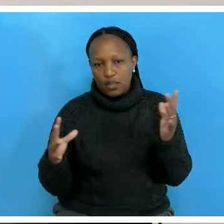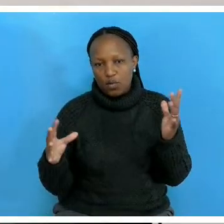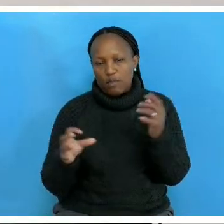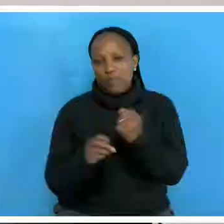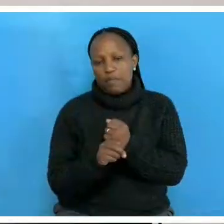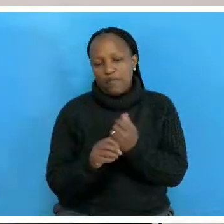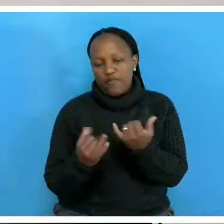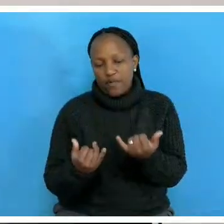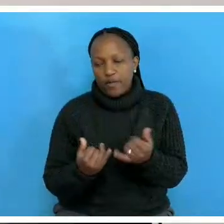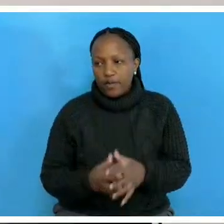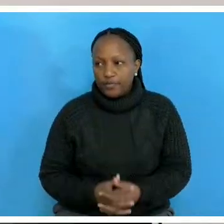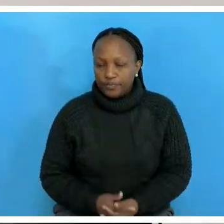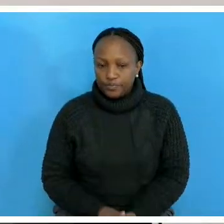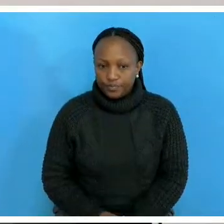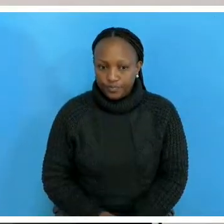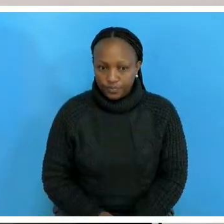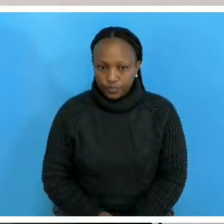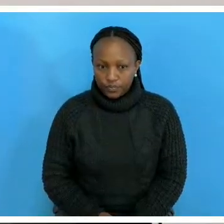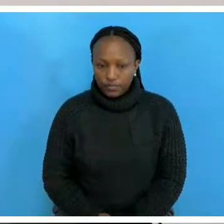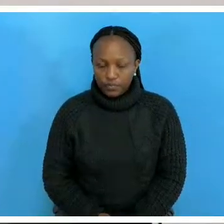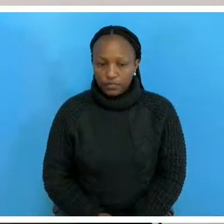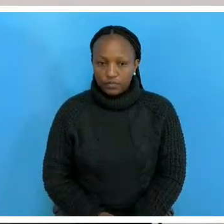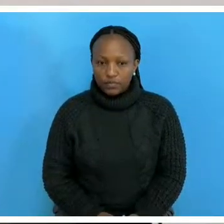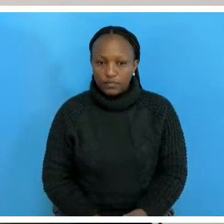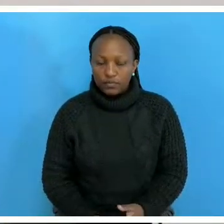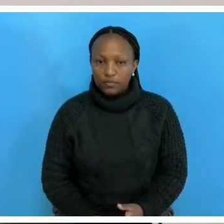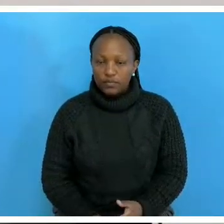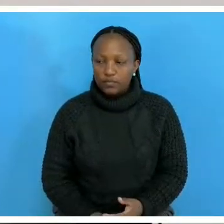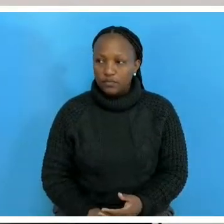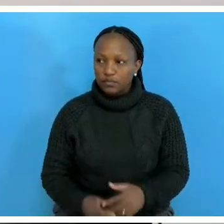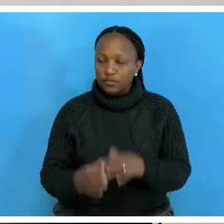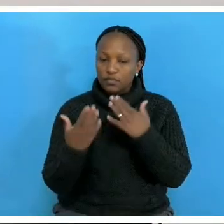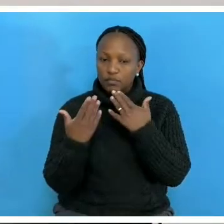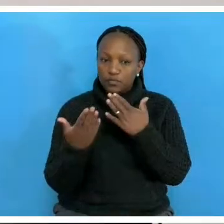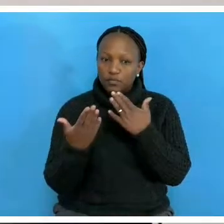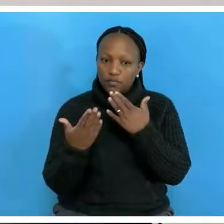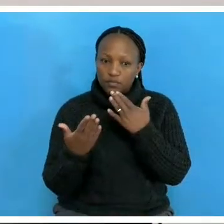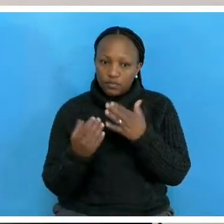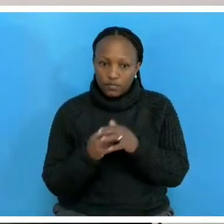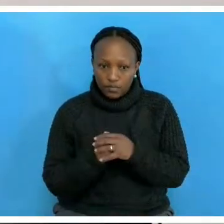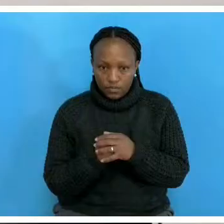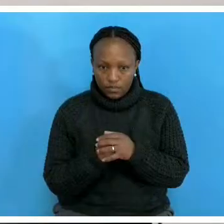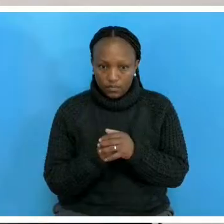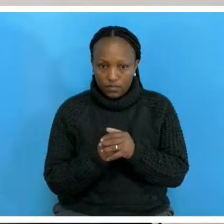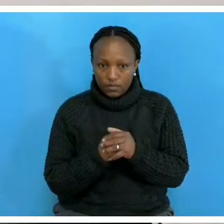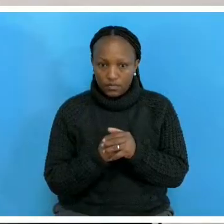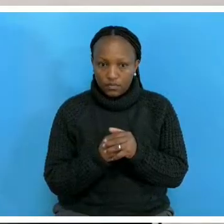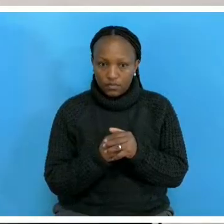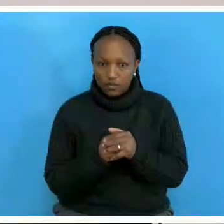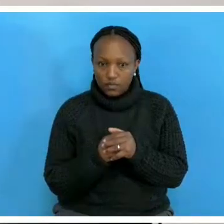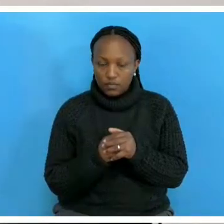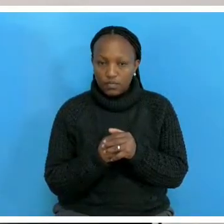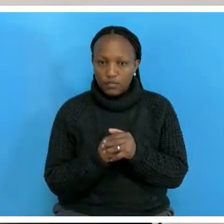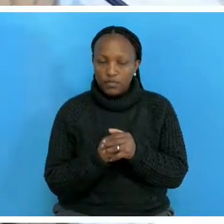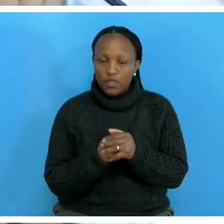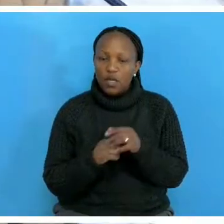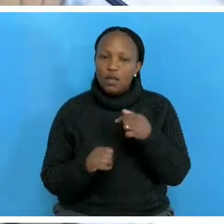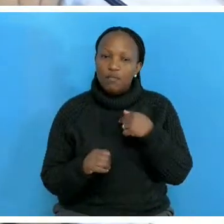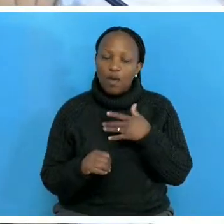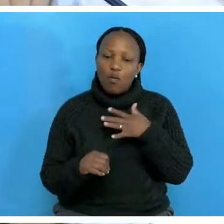you. Thank you so much. Chair, I just wanted to make an